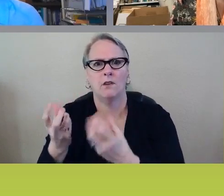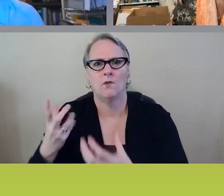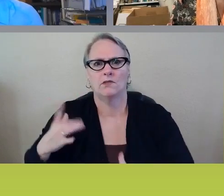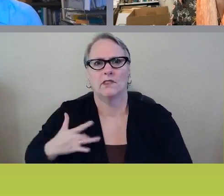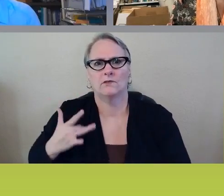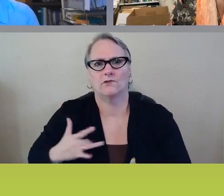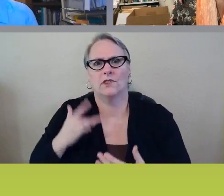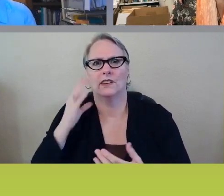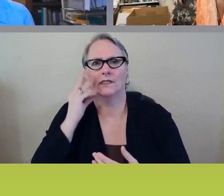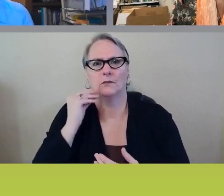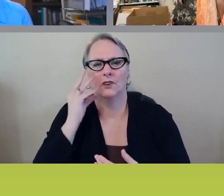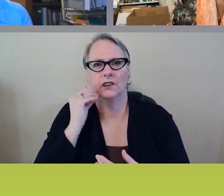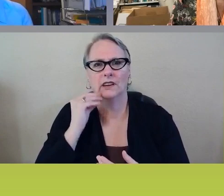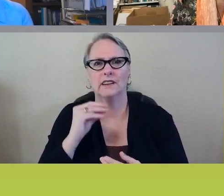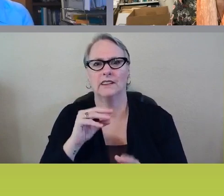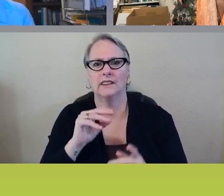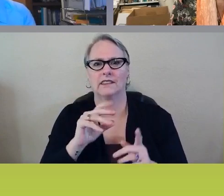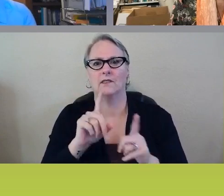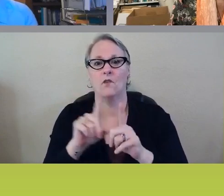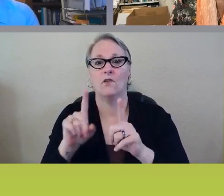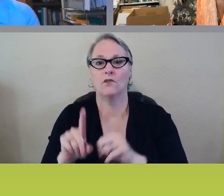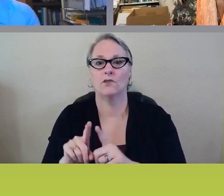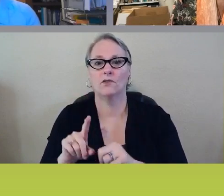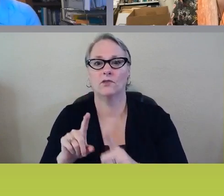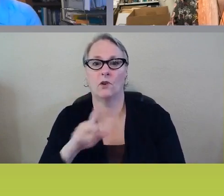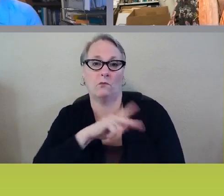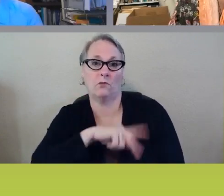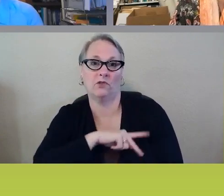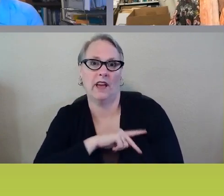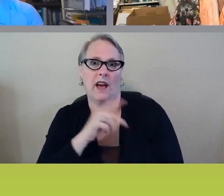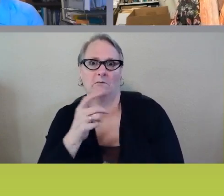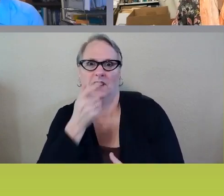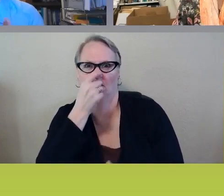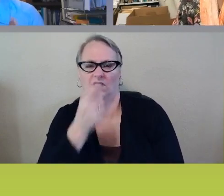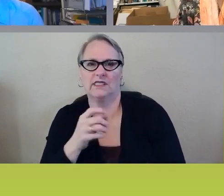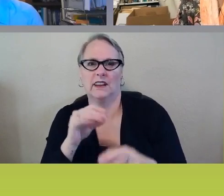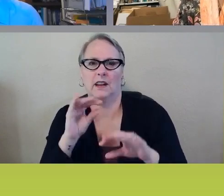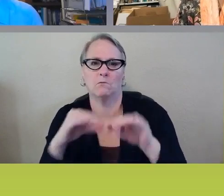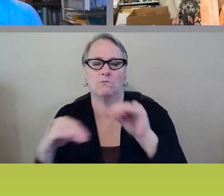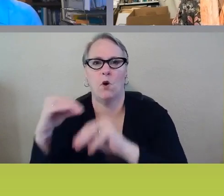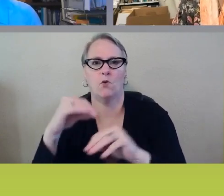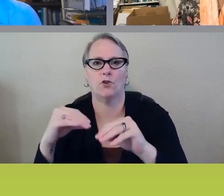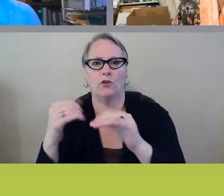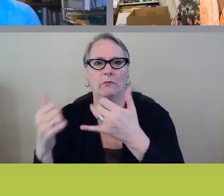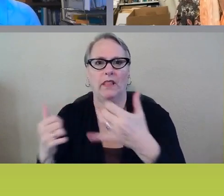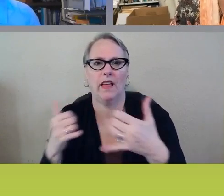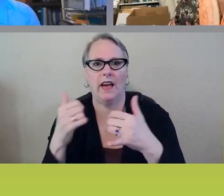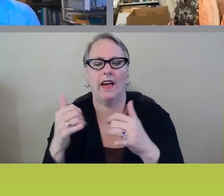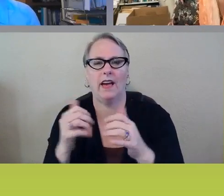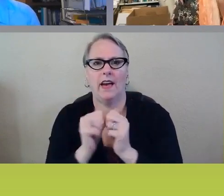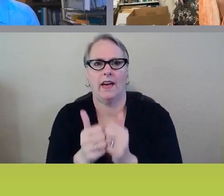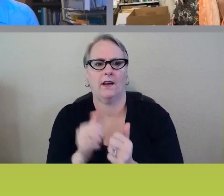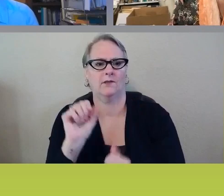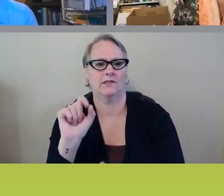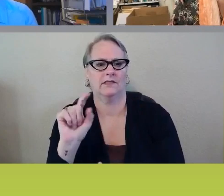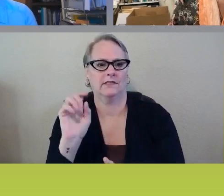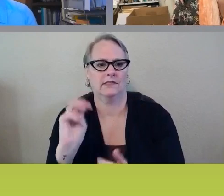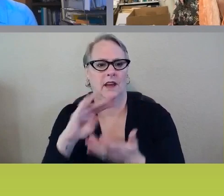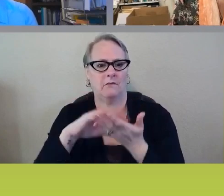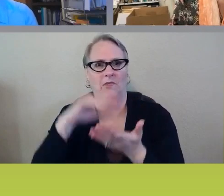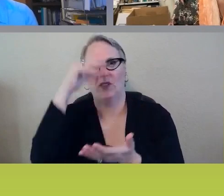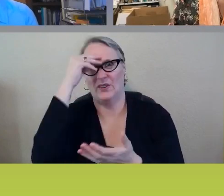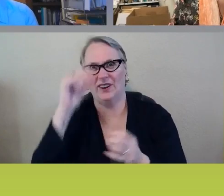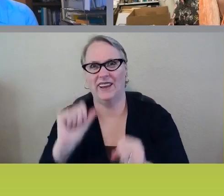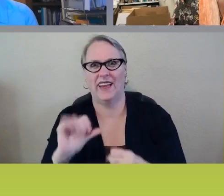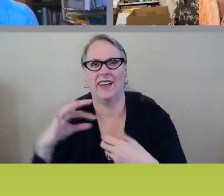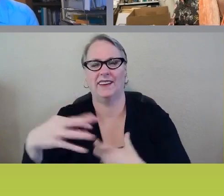also, like, personally, I'm interested in the motor play, physical activity. So also how STEM learning can incorporate